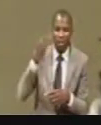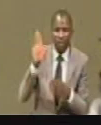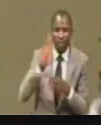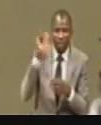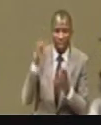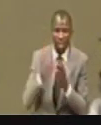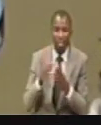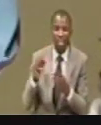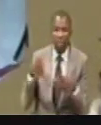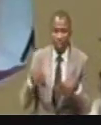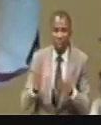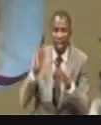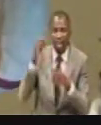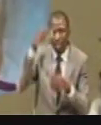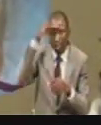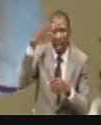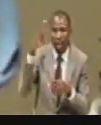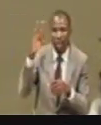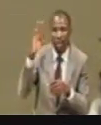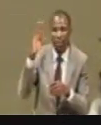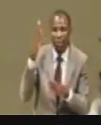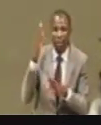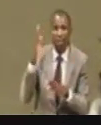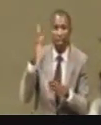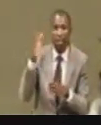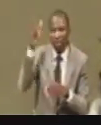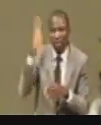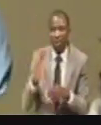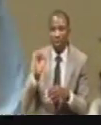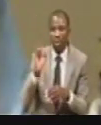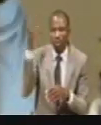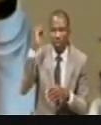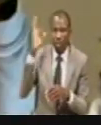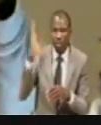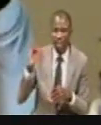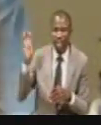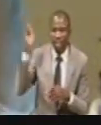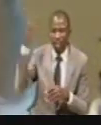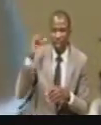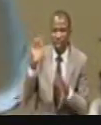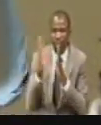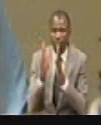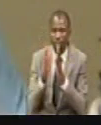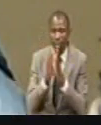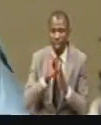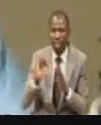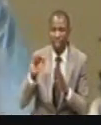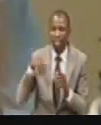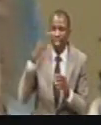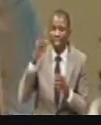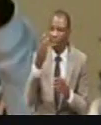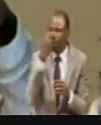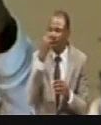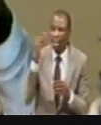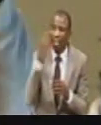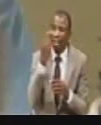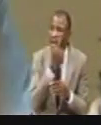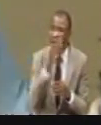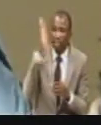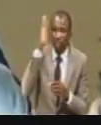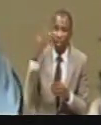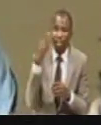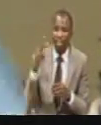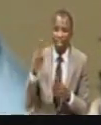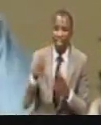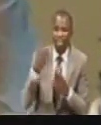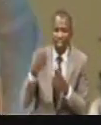when I got here, I was using these glasses. While the man of God was preaching, after the preaching, he started praying. And when he